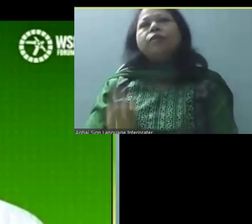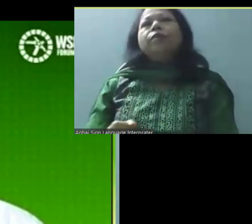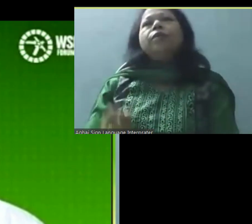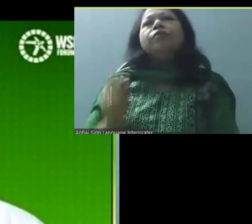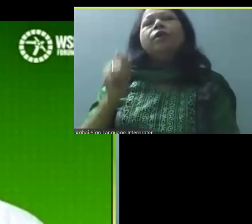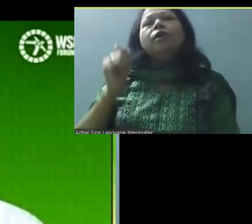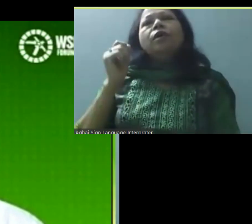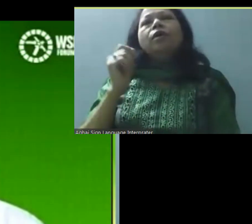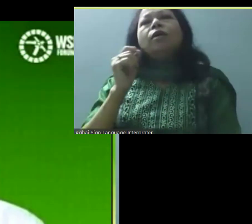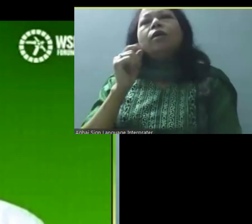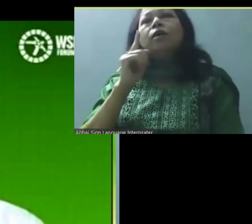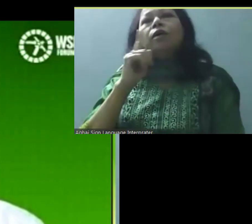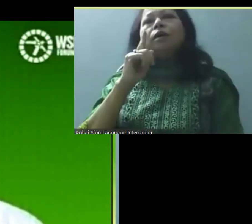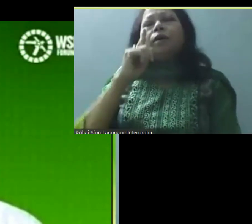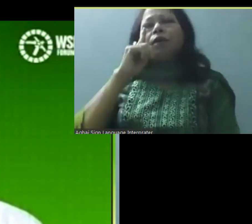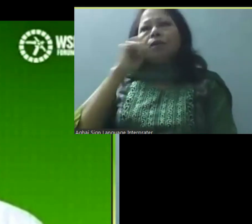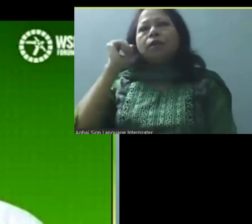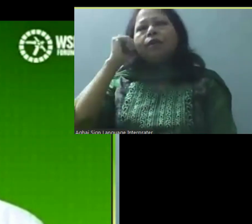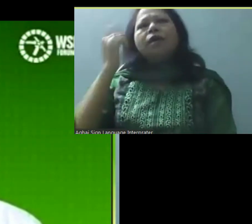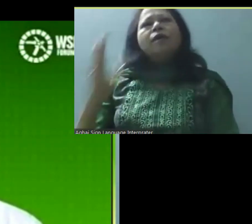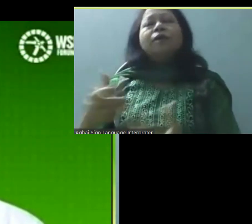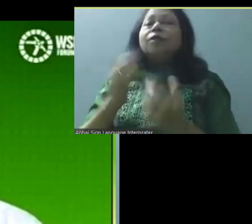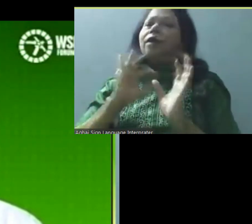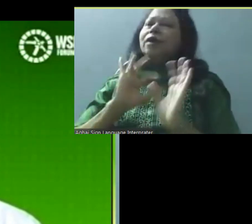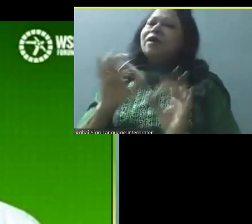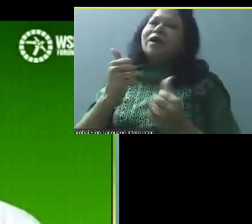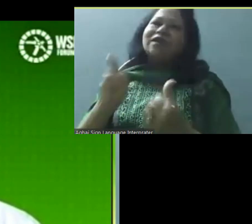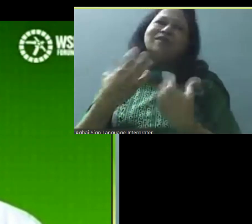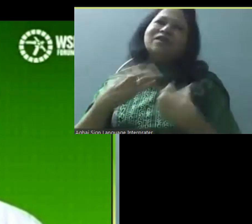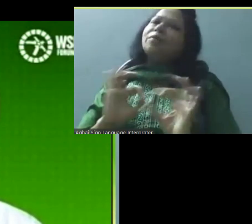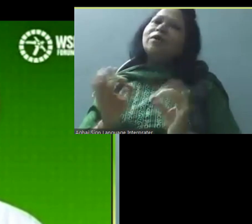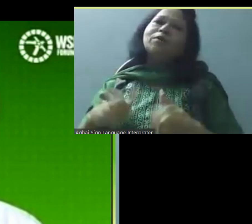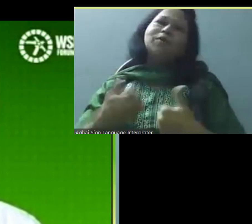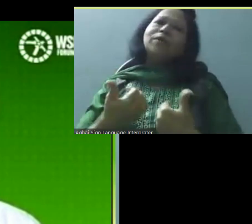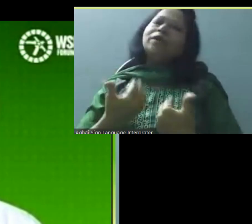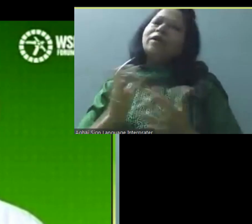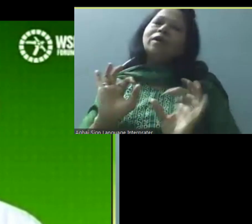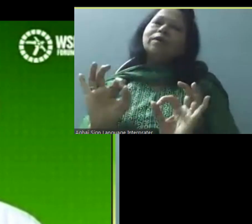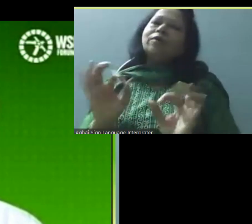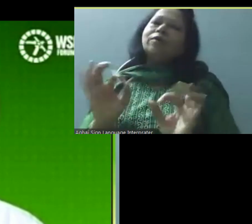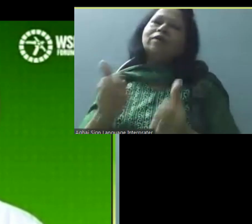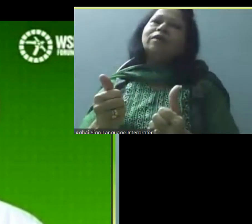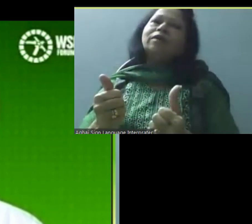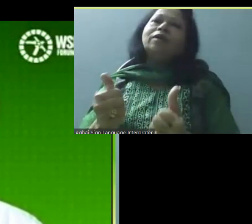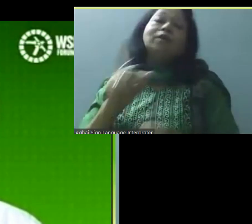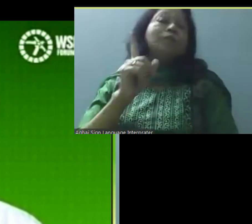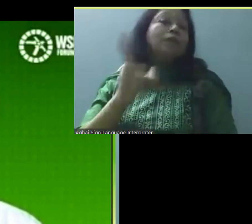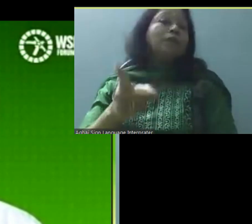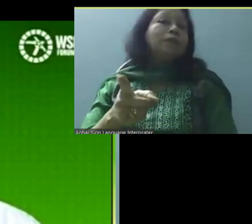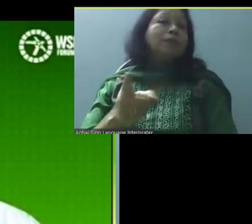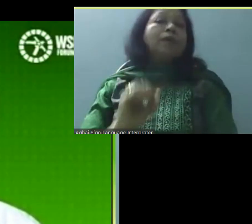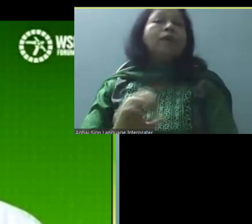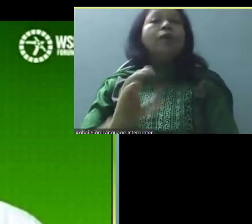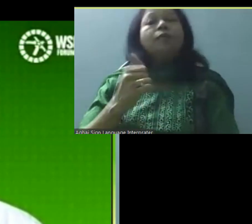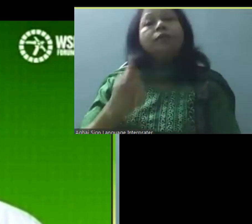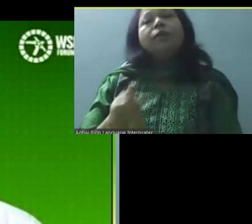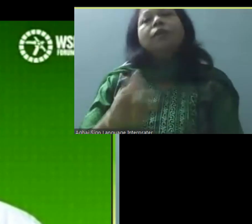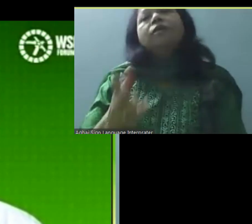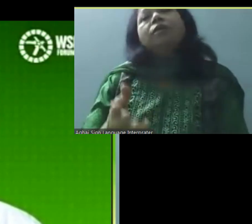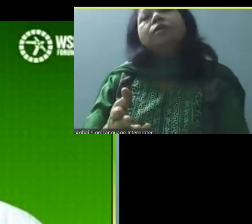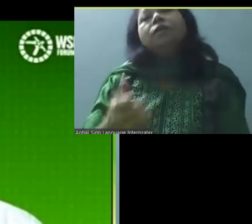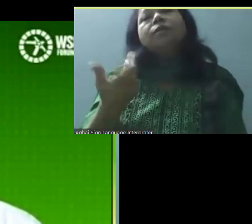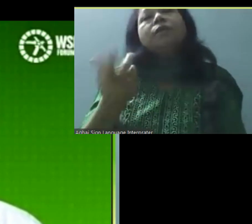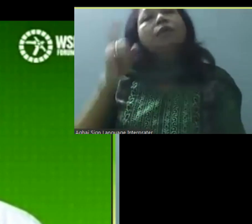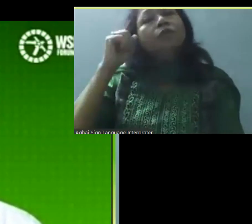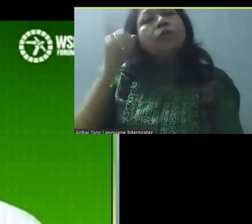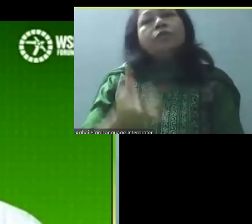have disabilities, who are managing this. They're the ones we need to be listening to. They're the ones whose views we need to turn into